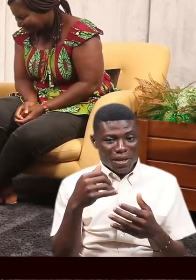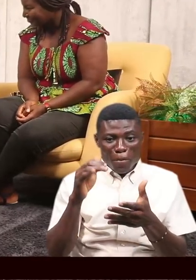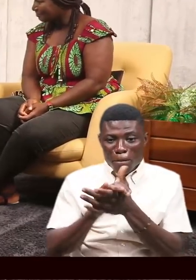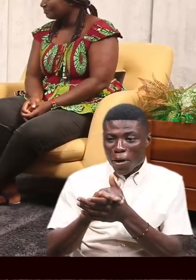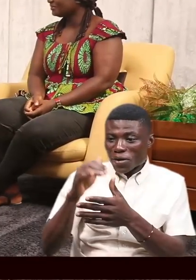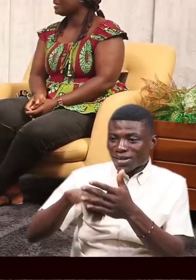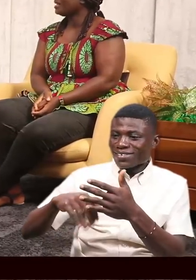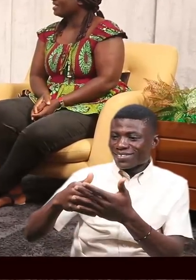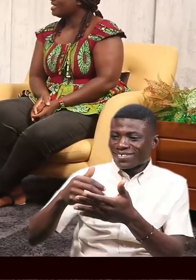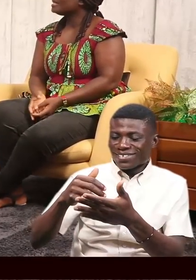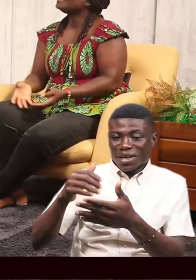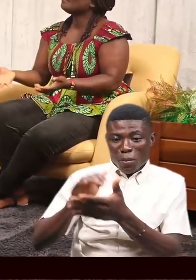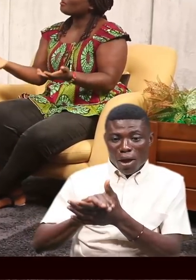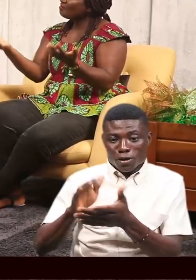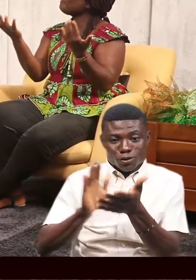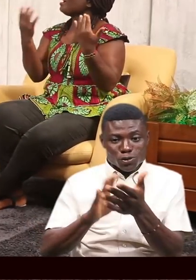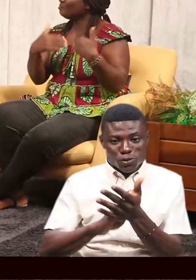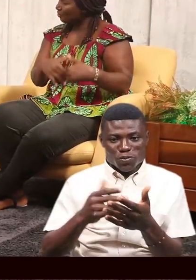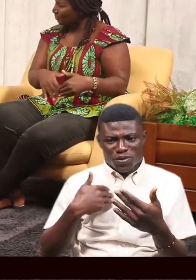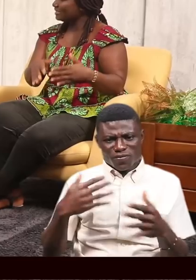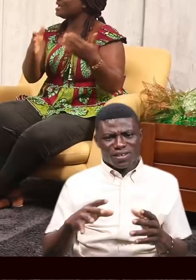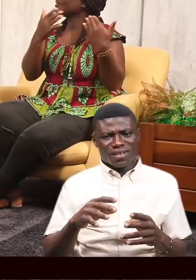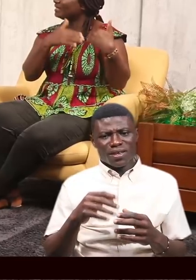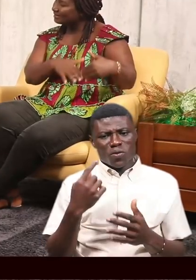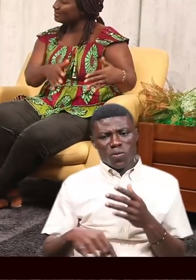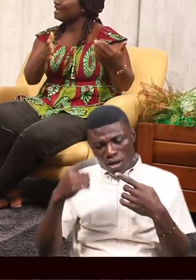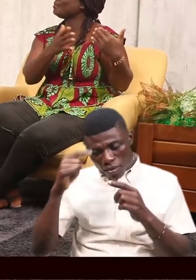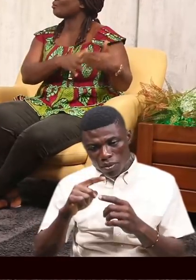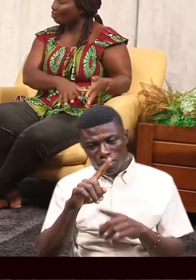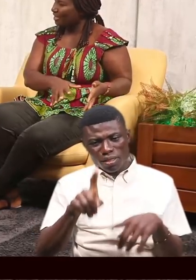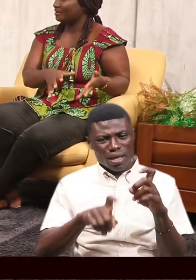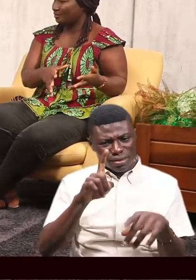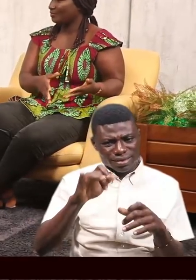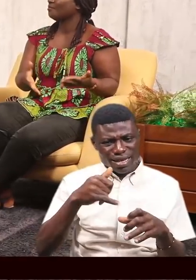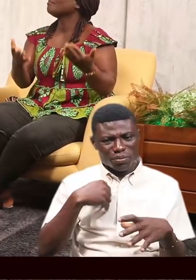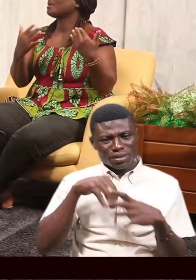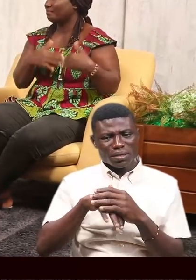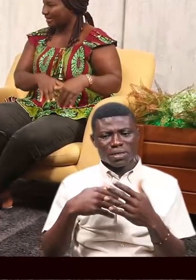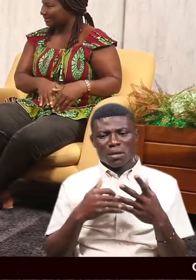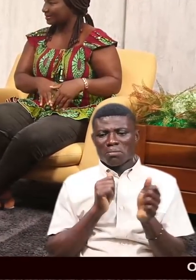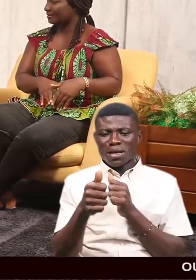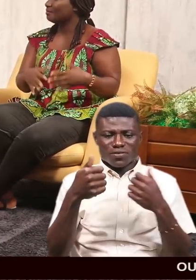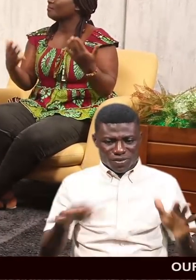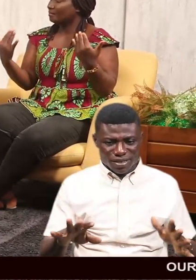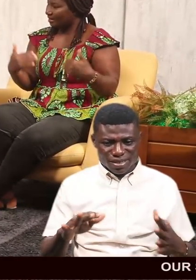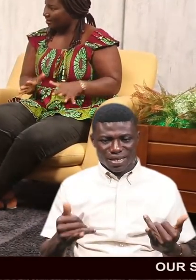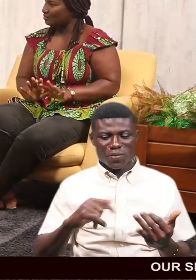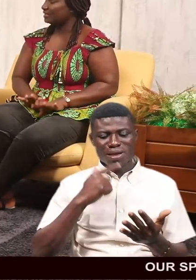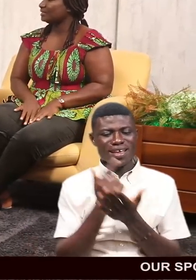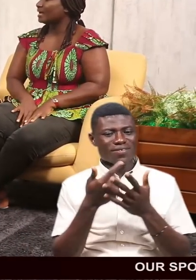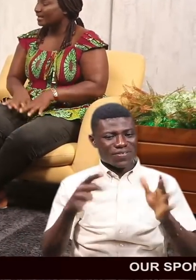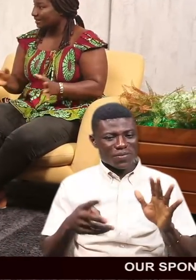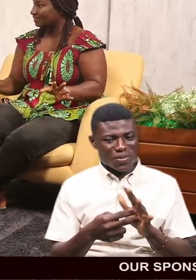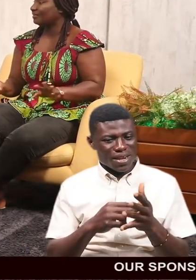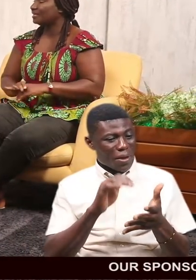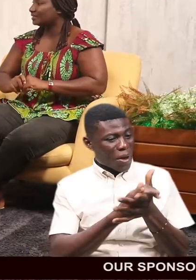aware no wa graduate wo mu dia me kofe mo no sa test na me koye no ma pass ma